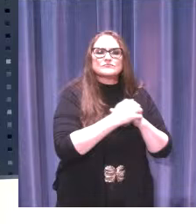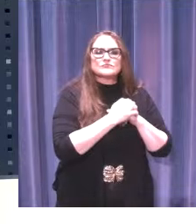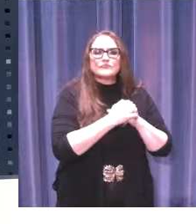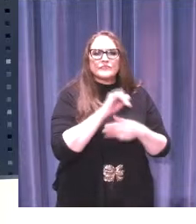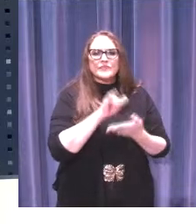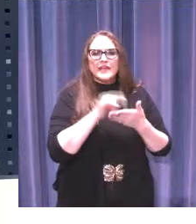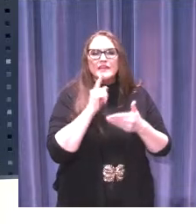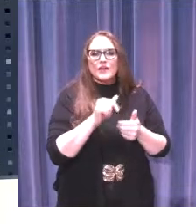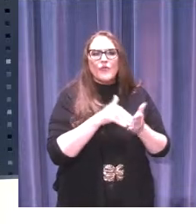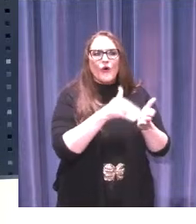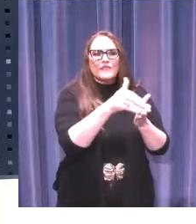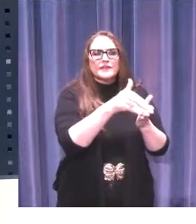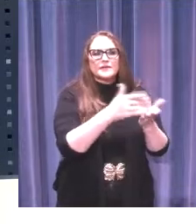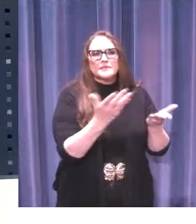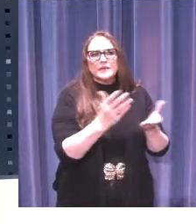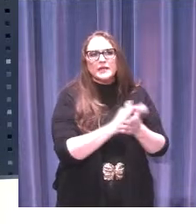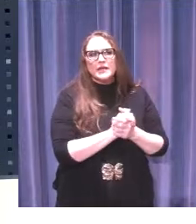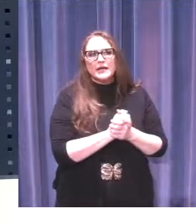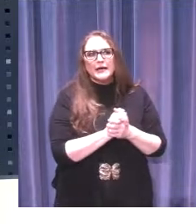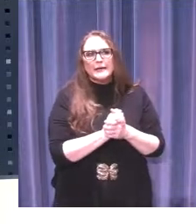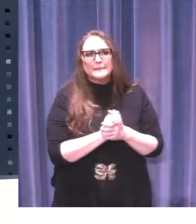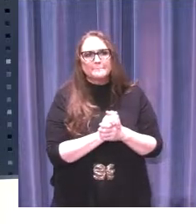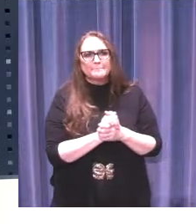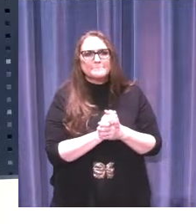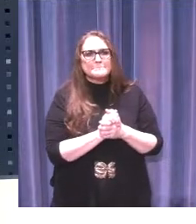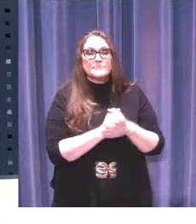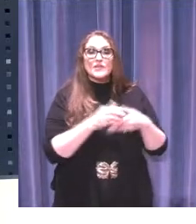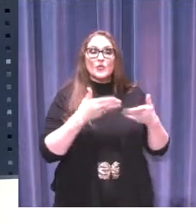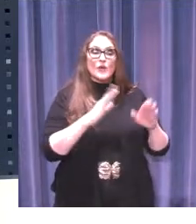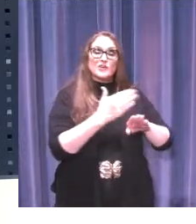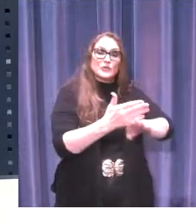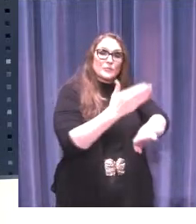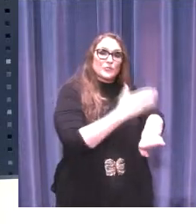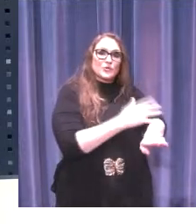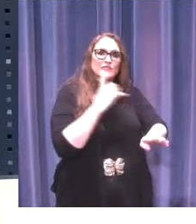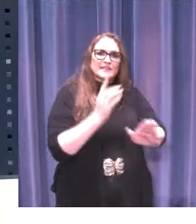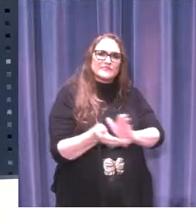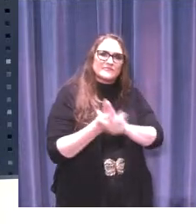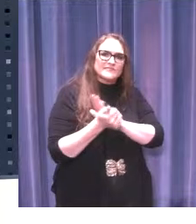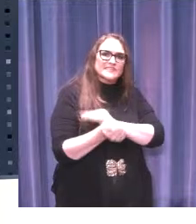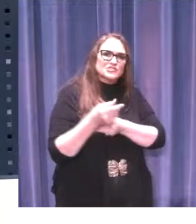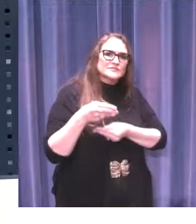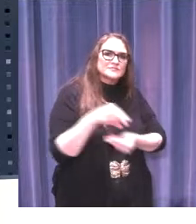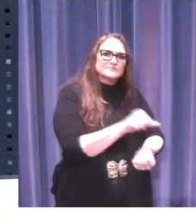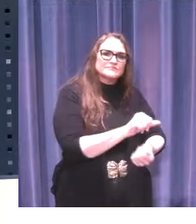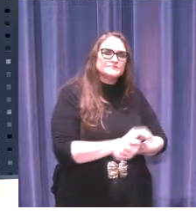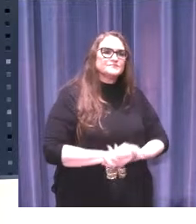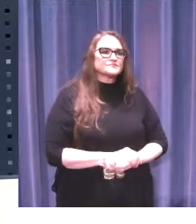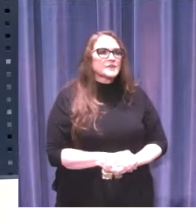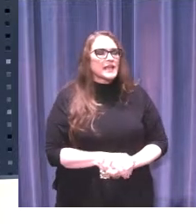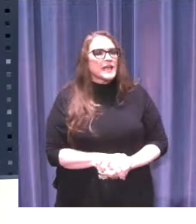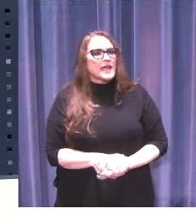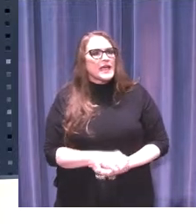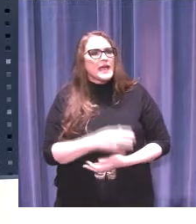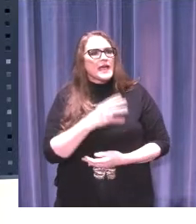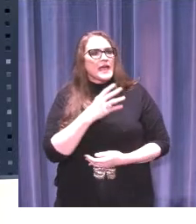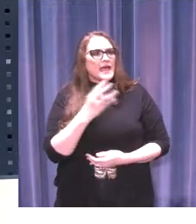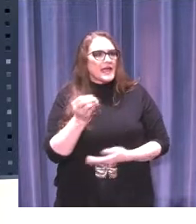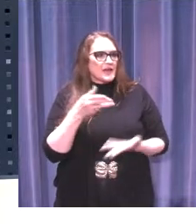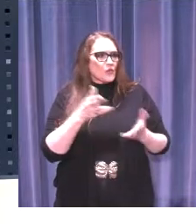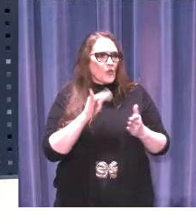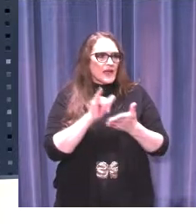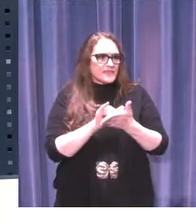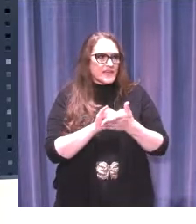that can often be a way to improve efficiency and the way in